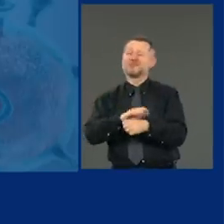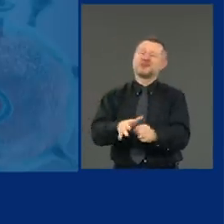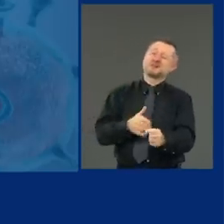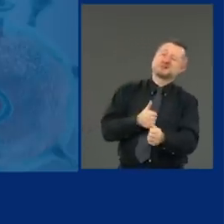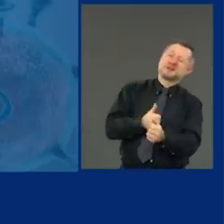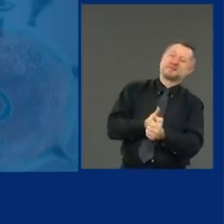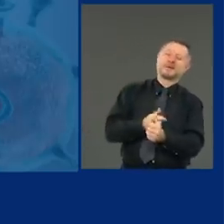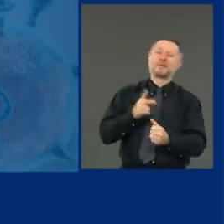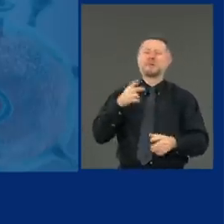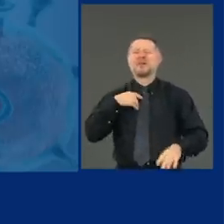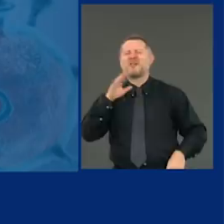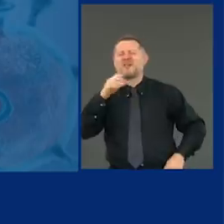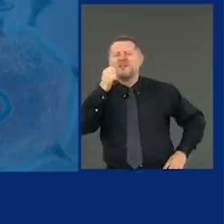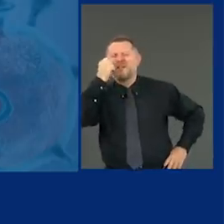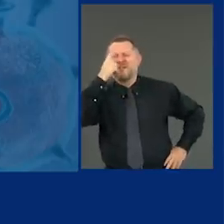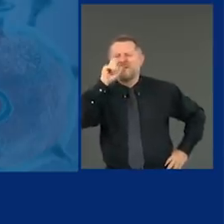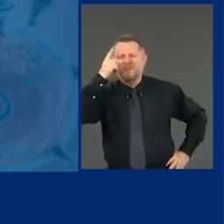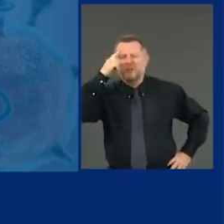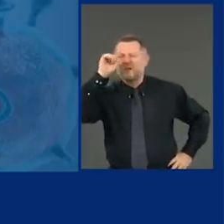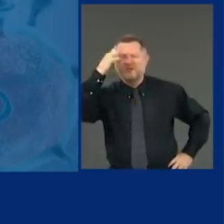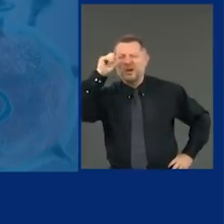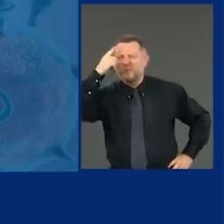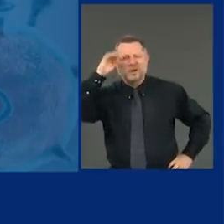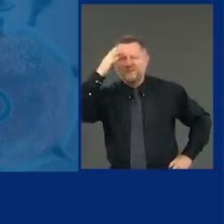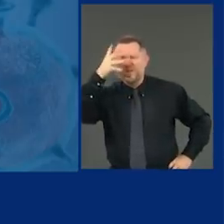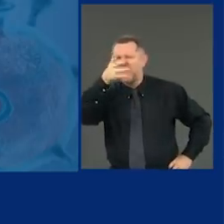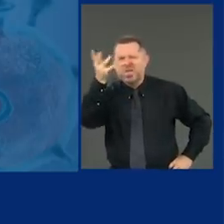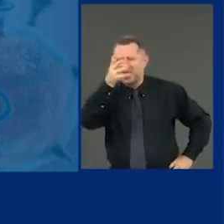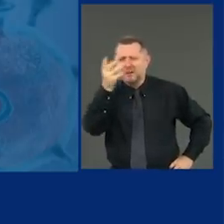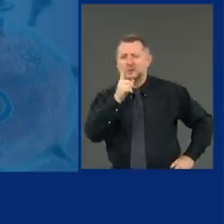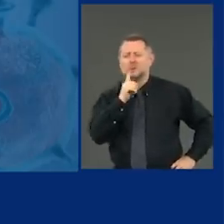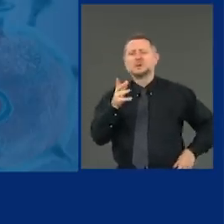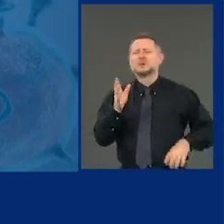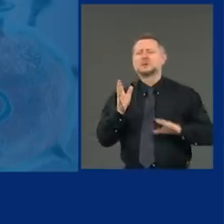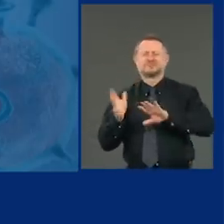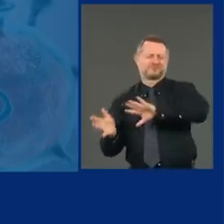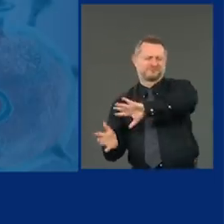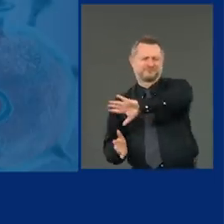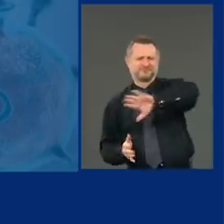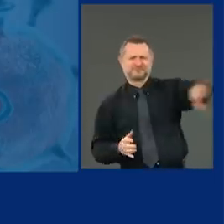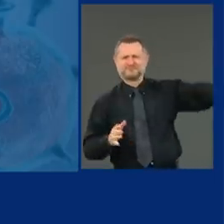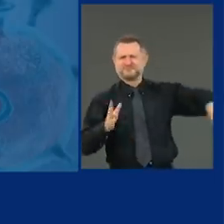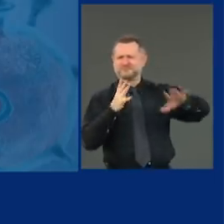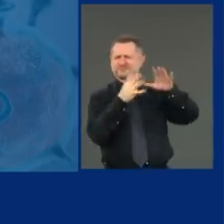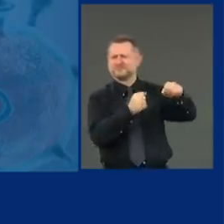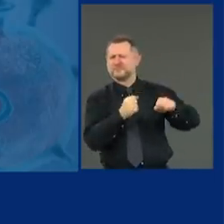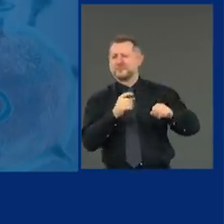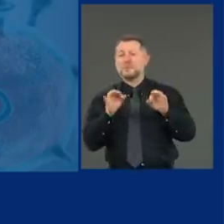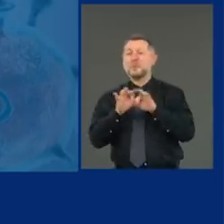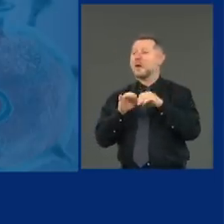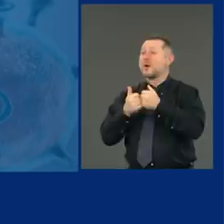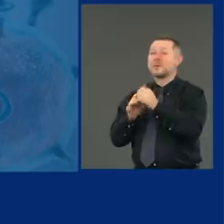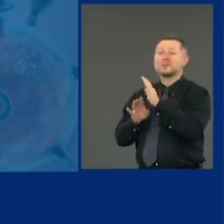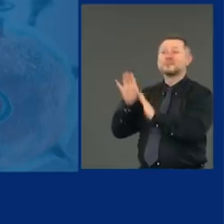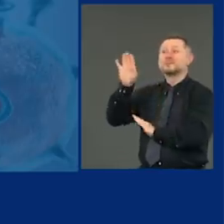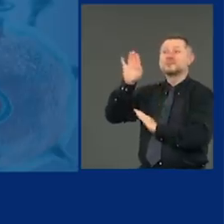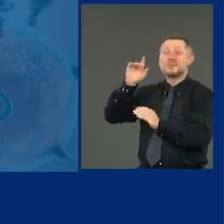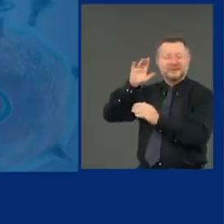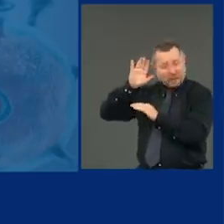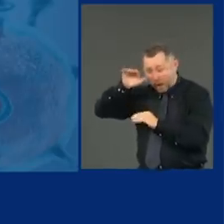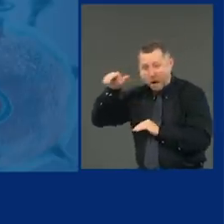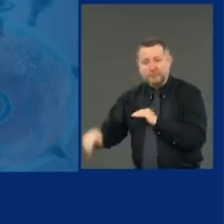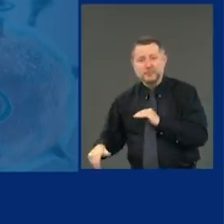government that. Forget government. This whole trajectory is decided by people.